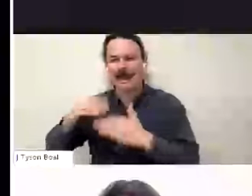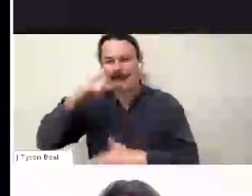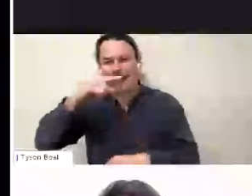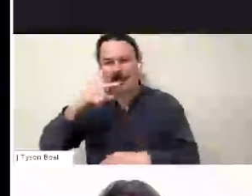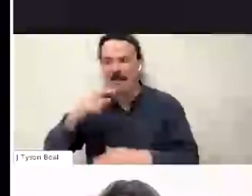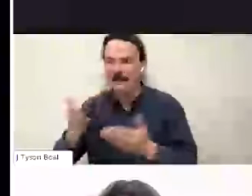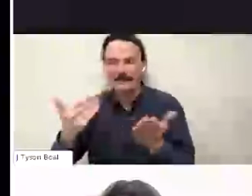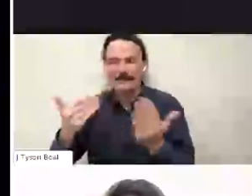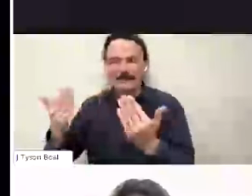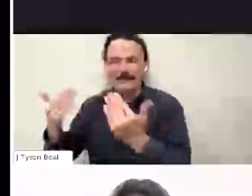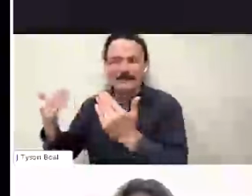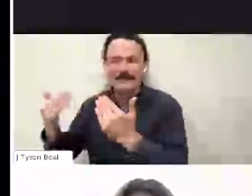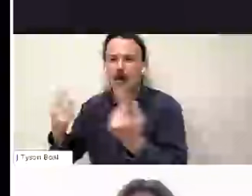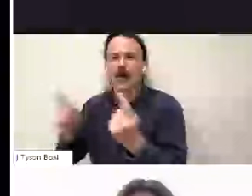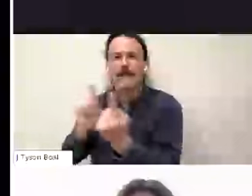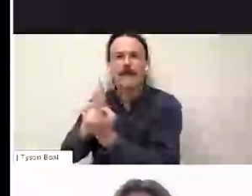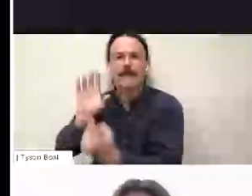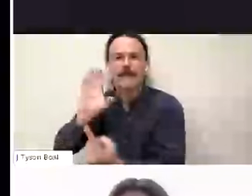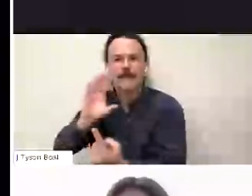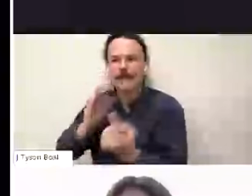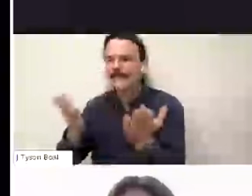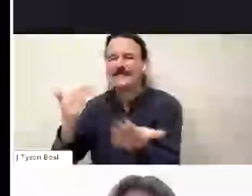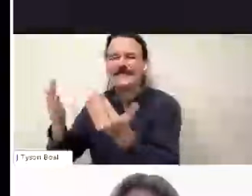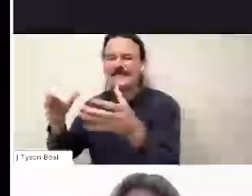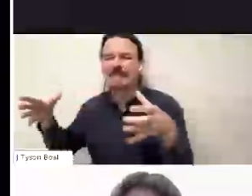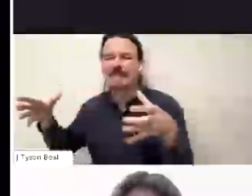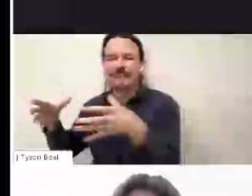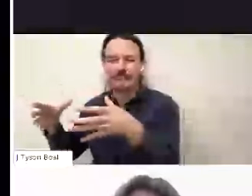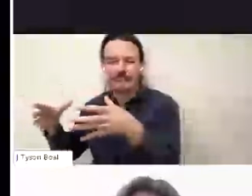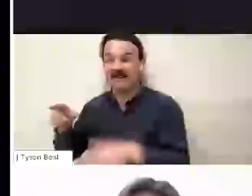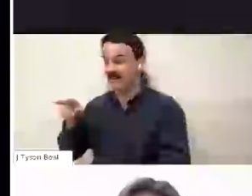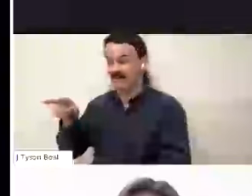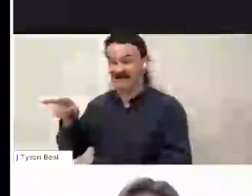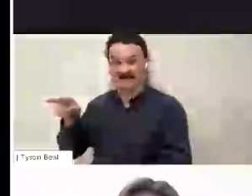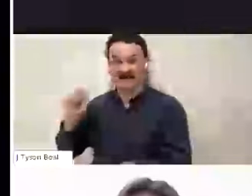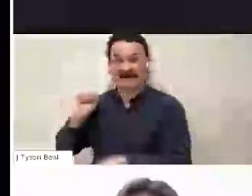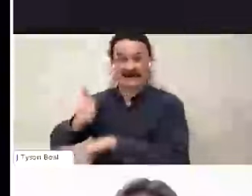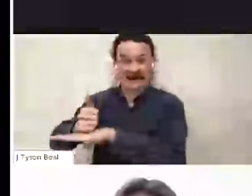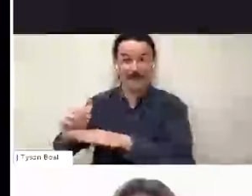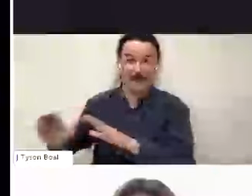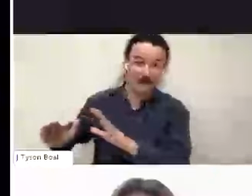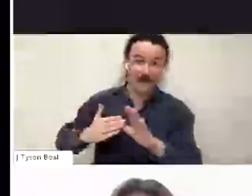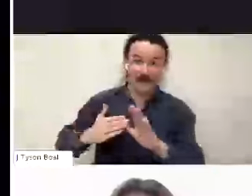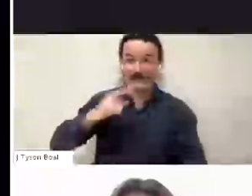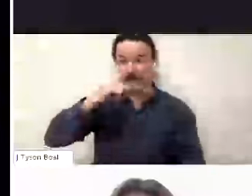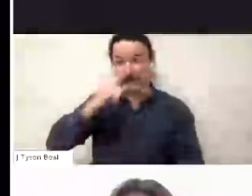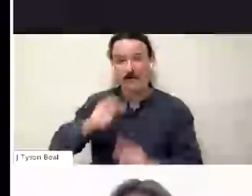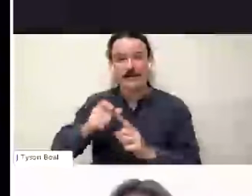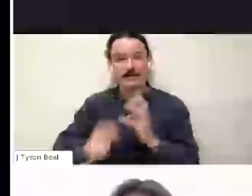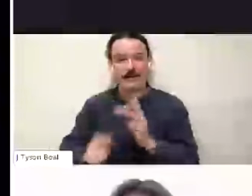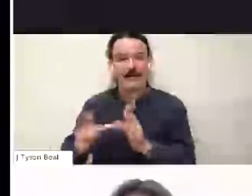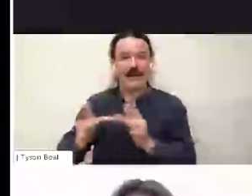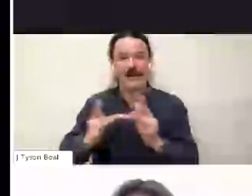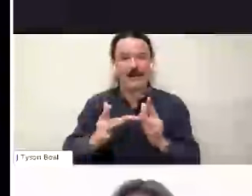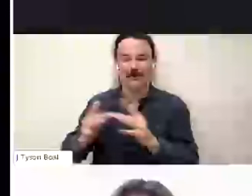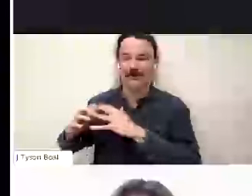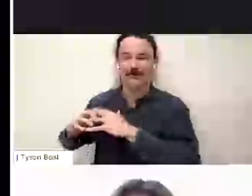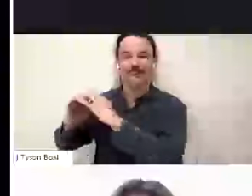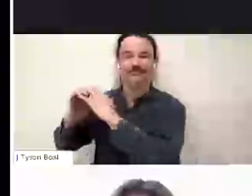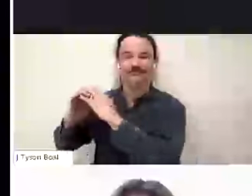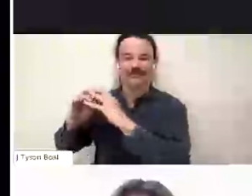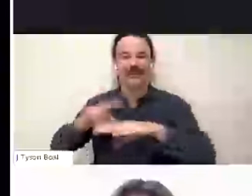our travels. And from that, the First Peoples Disability Network was established, the national peak.